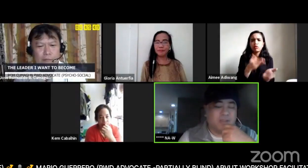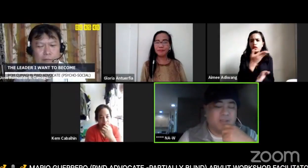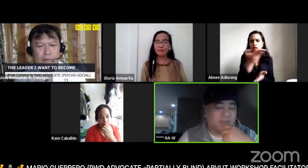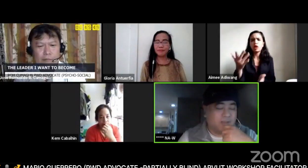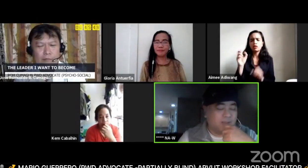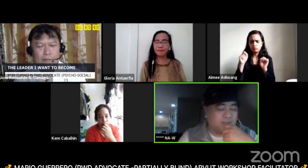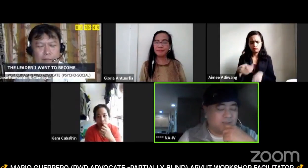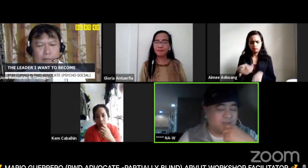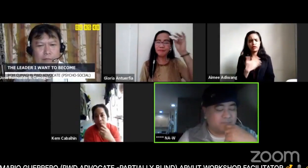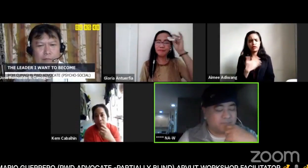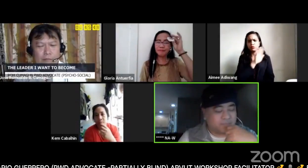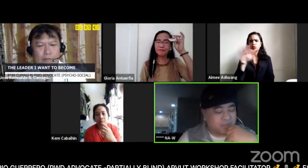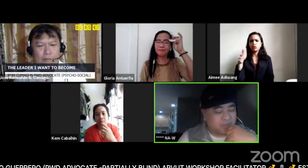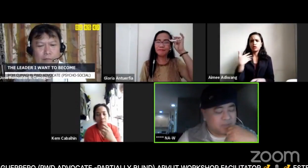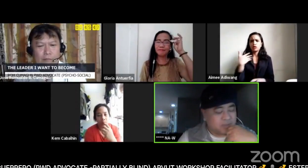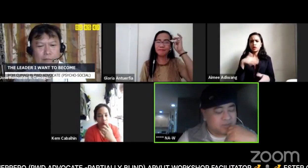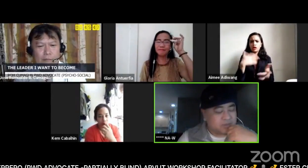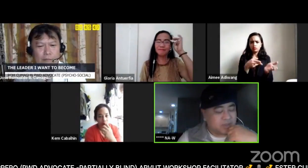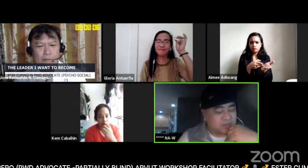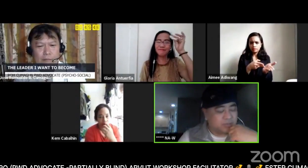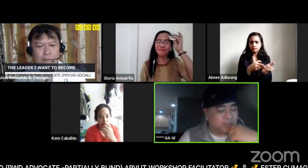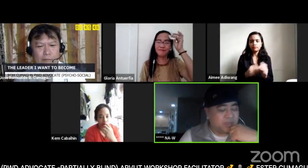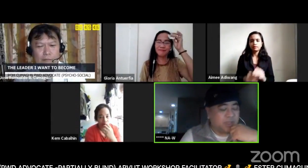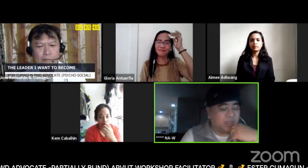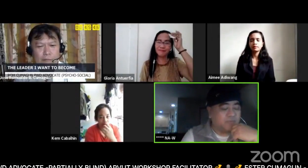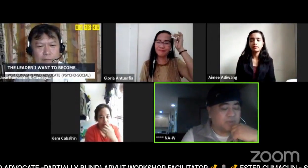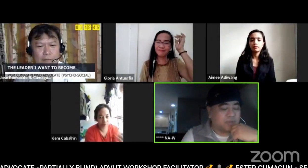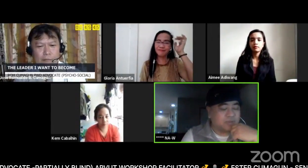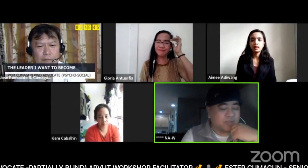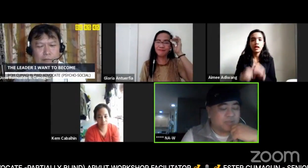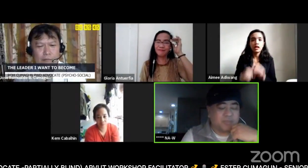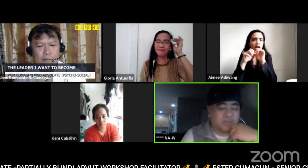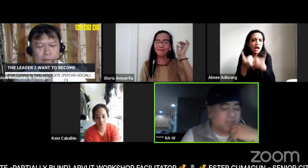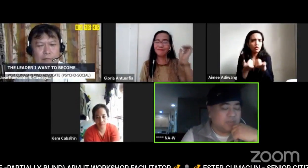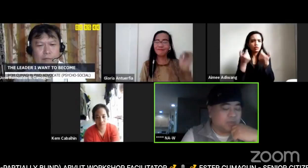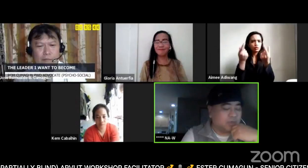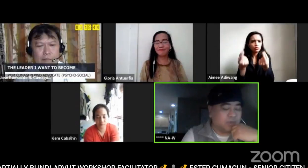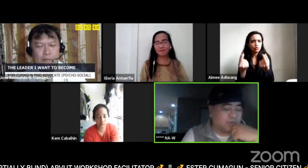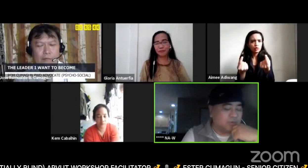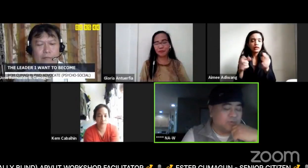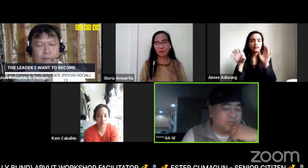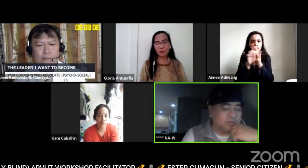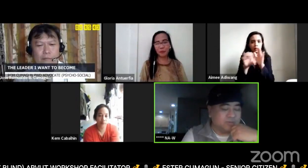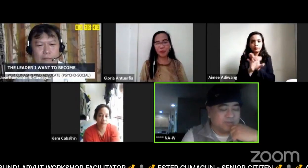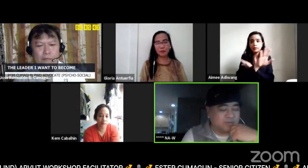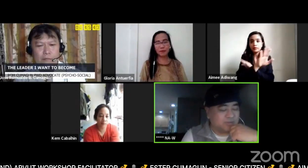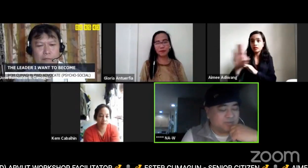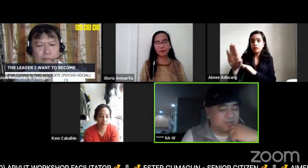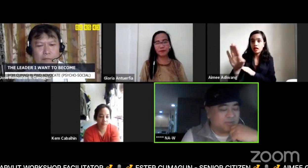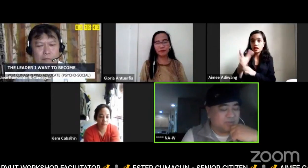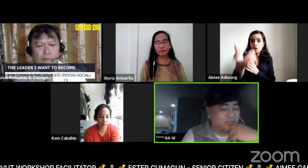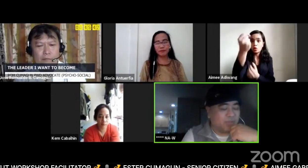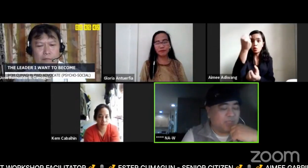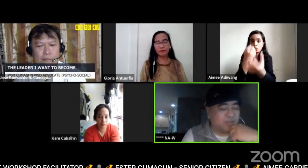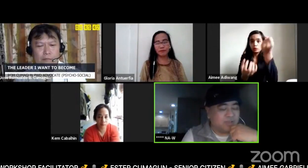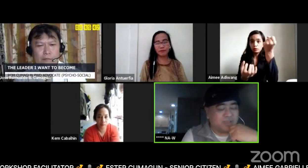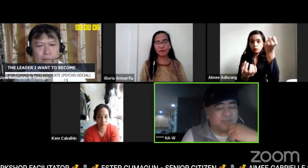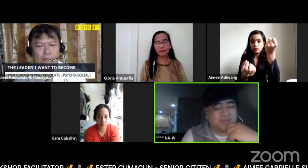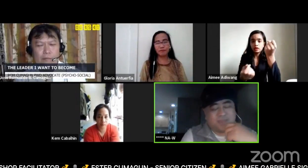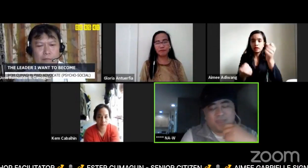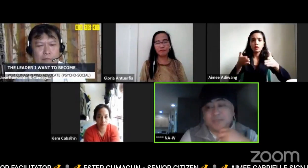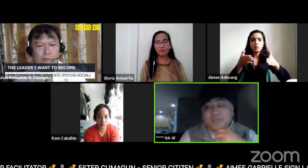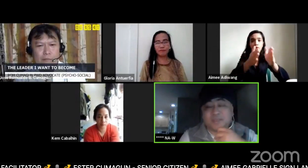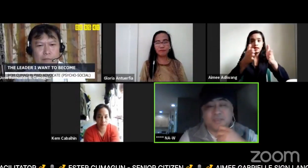your um, desire to make the effort. I mean, in your own